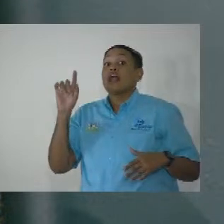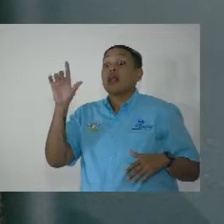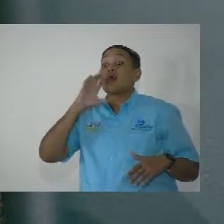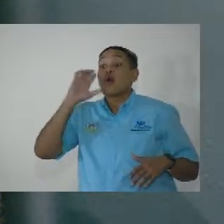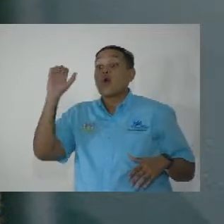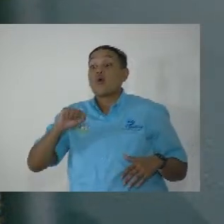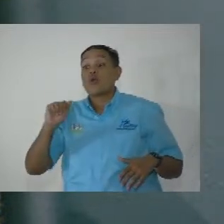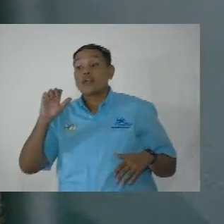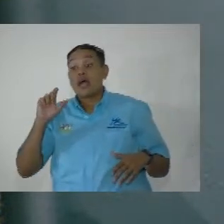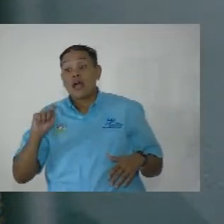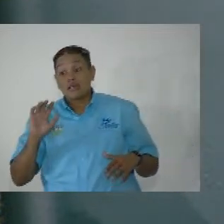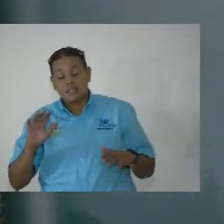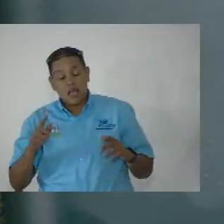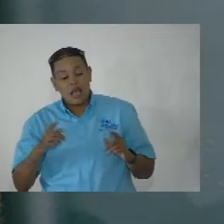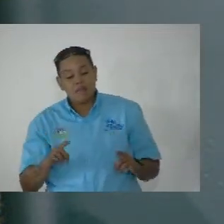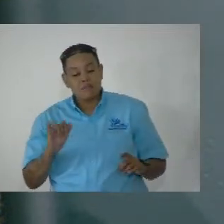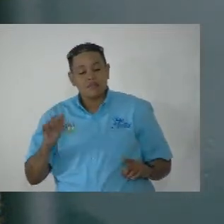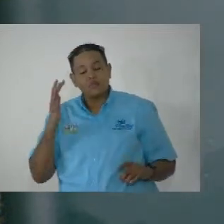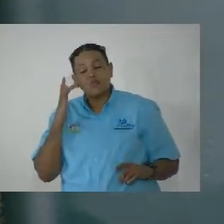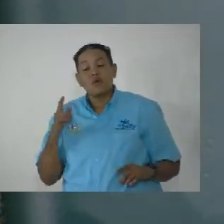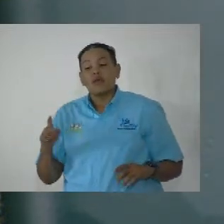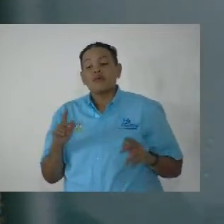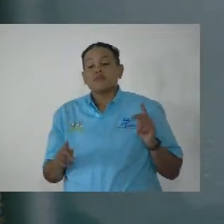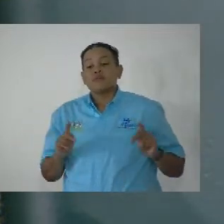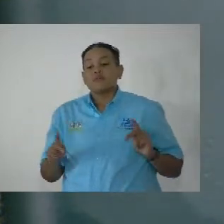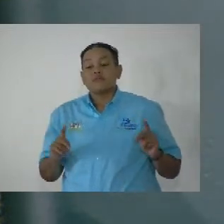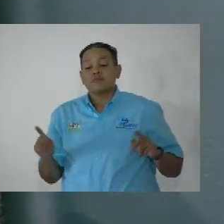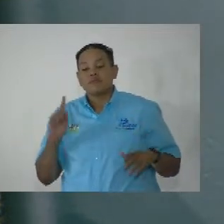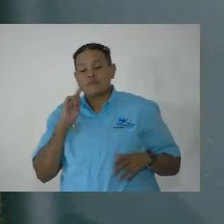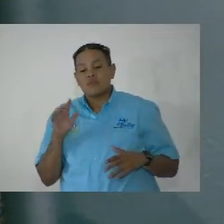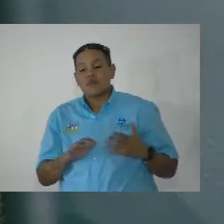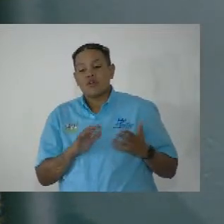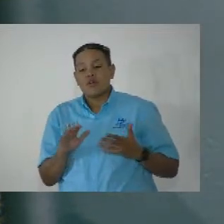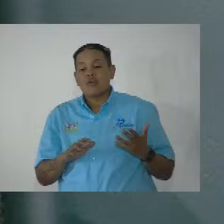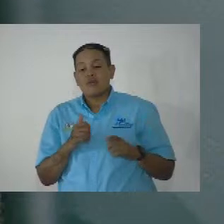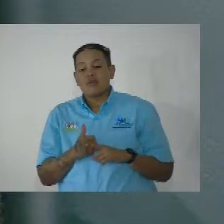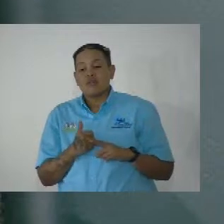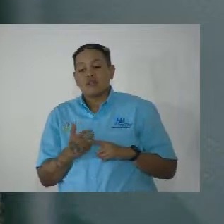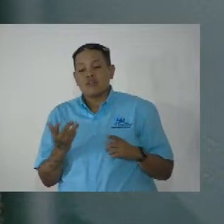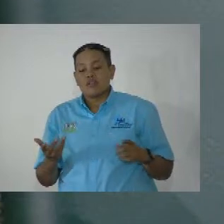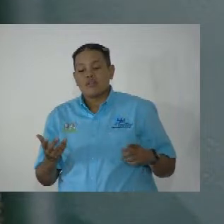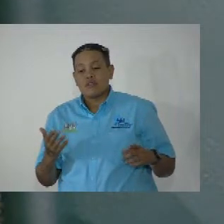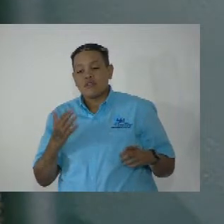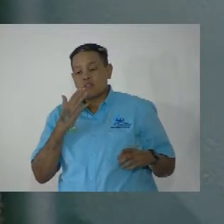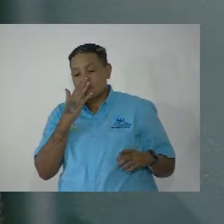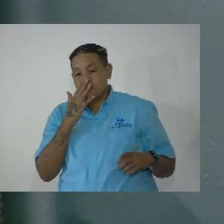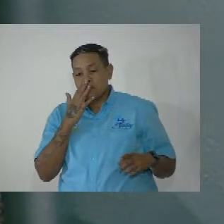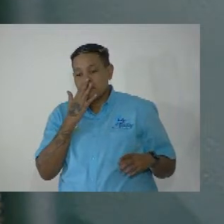old act. And that is why the member was confused.